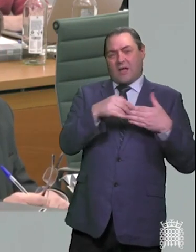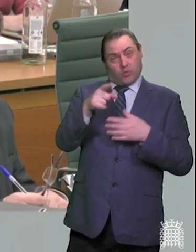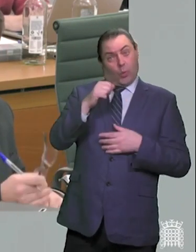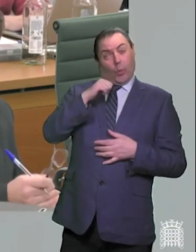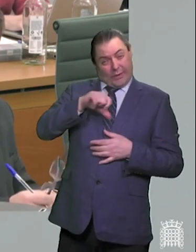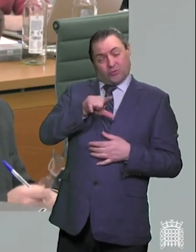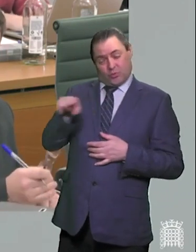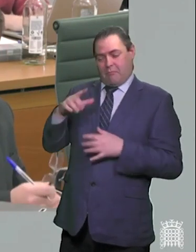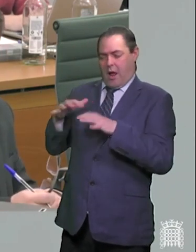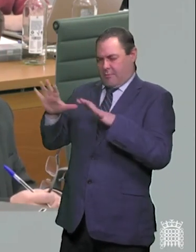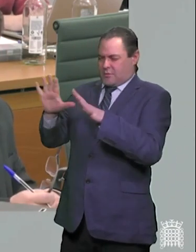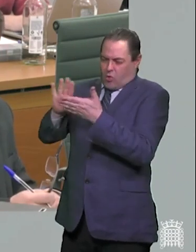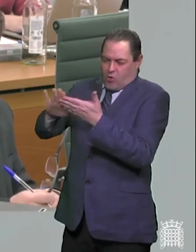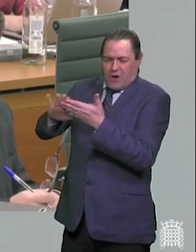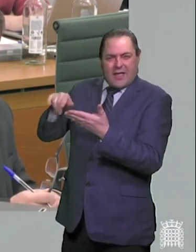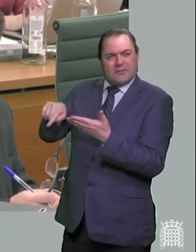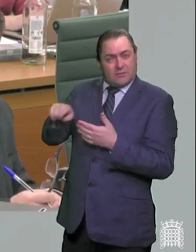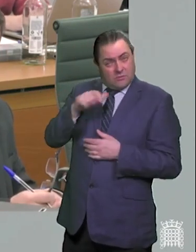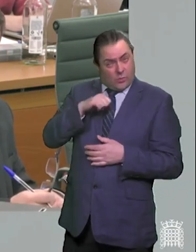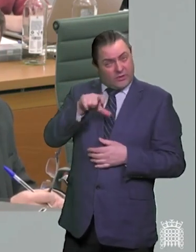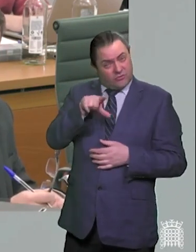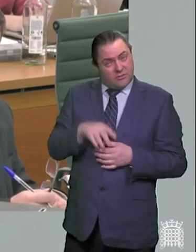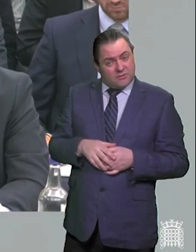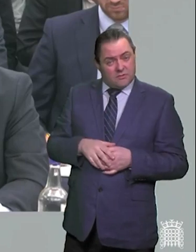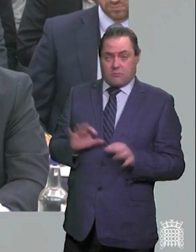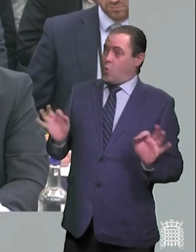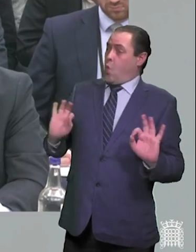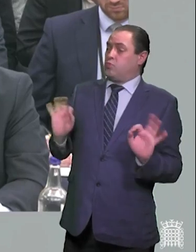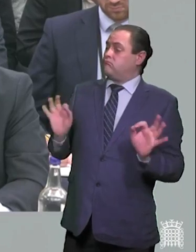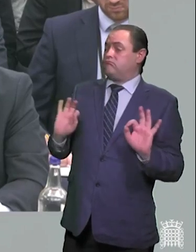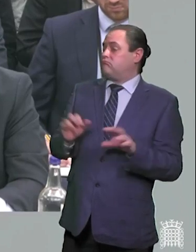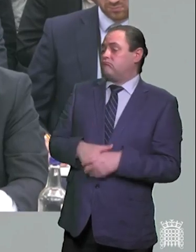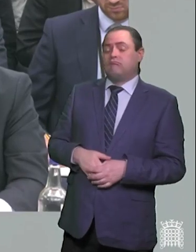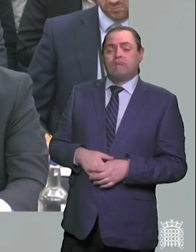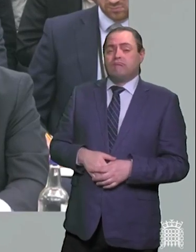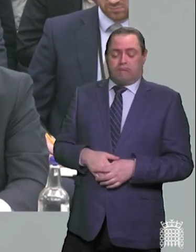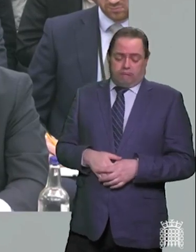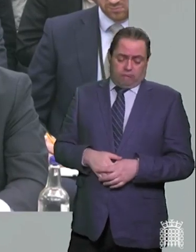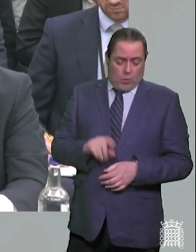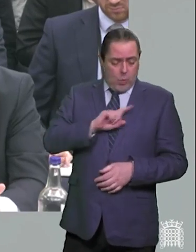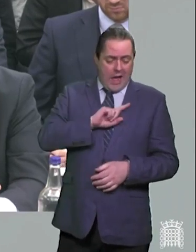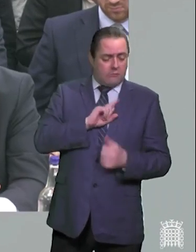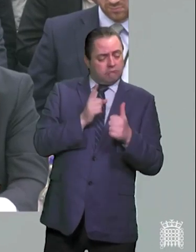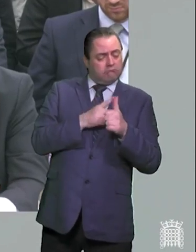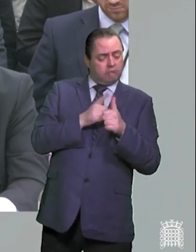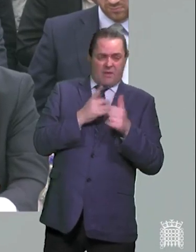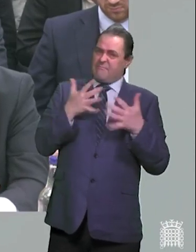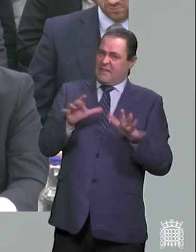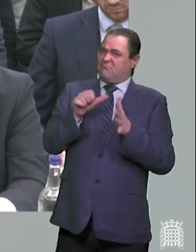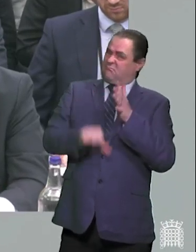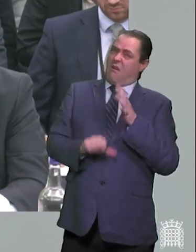corrected the record at that point? No, because first of all, we'd already begun